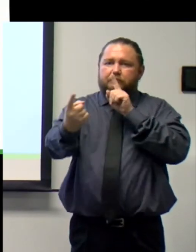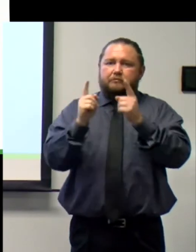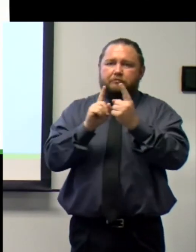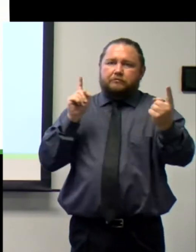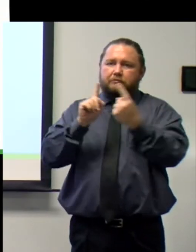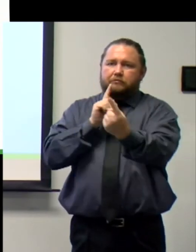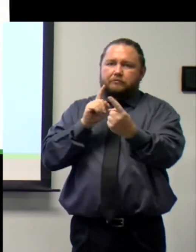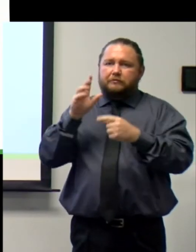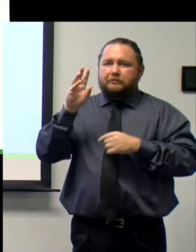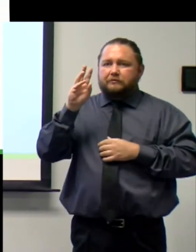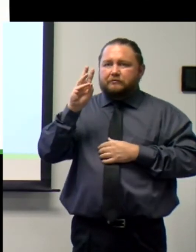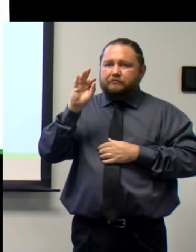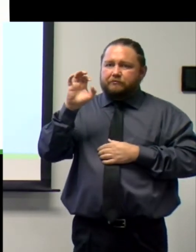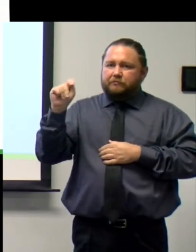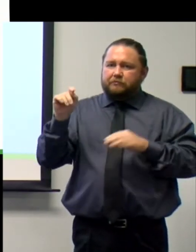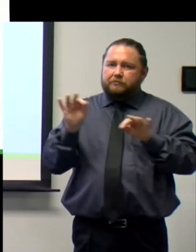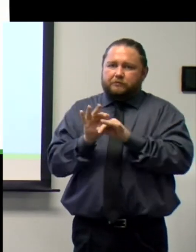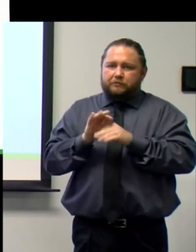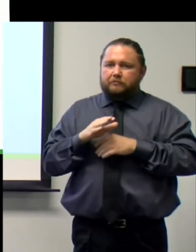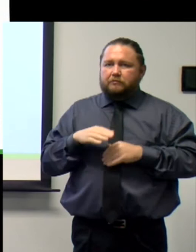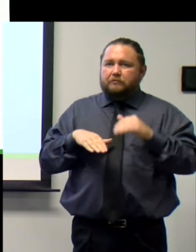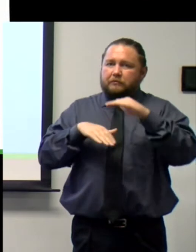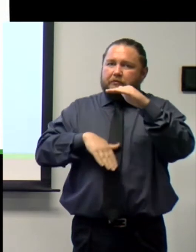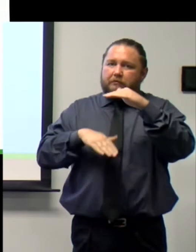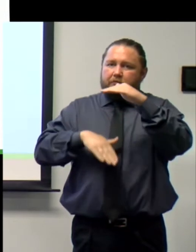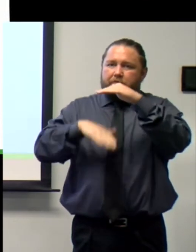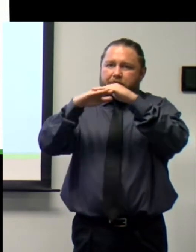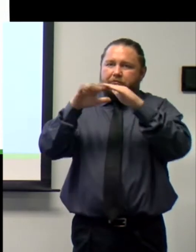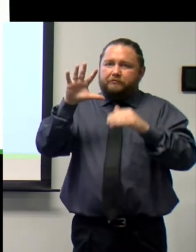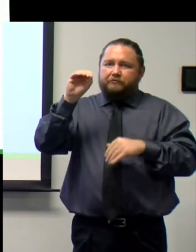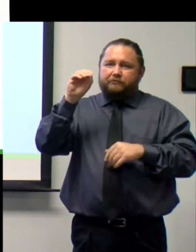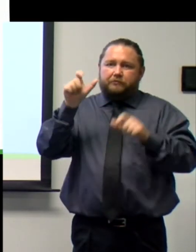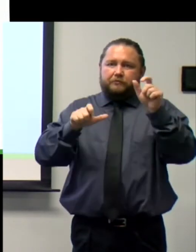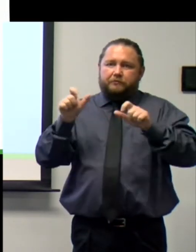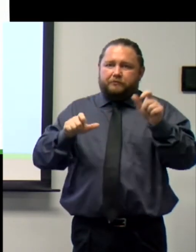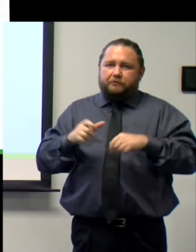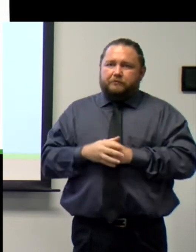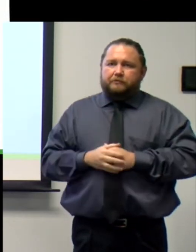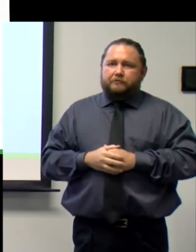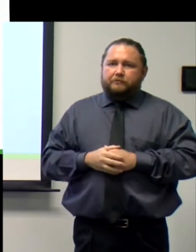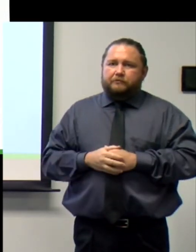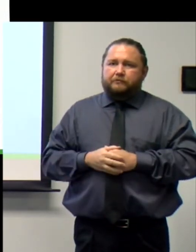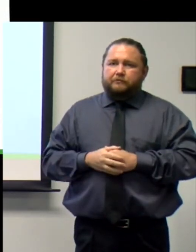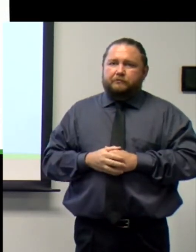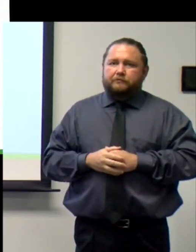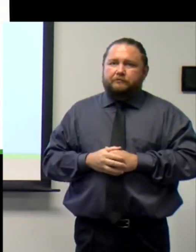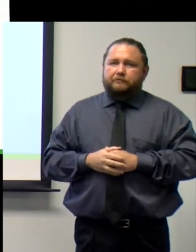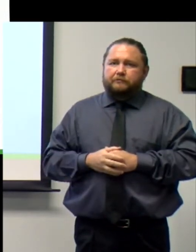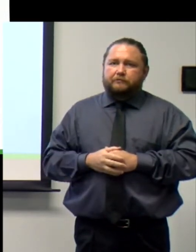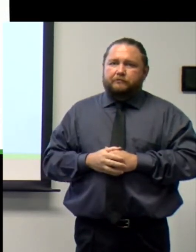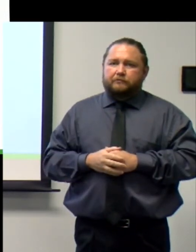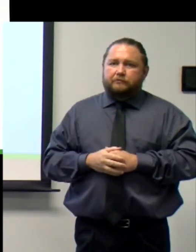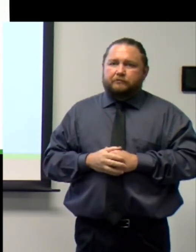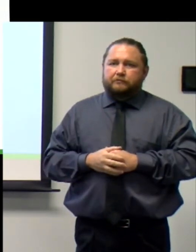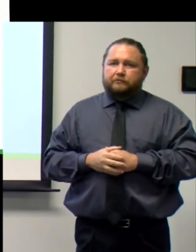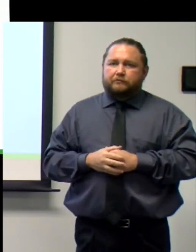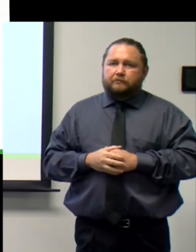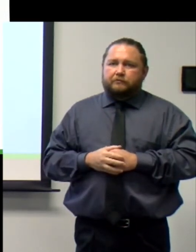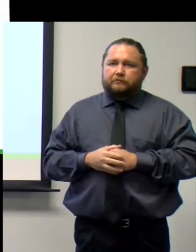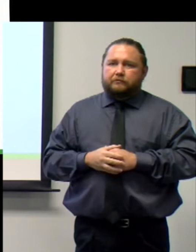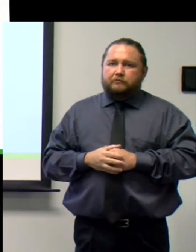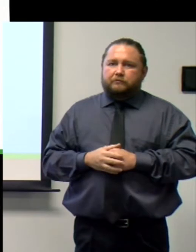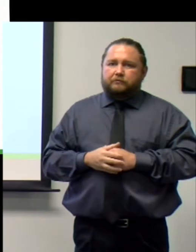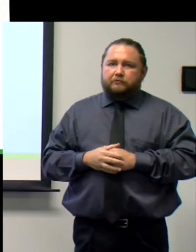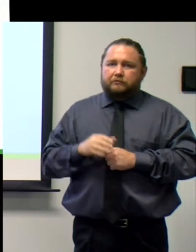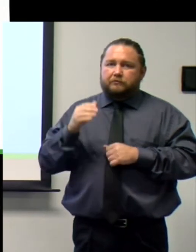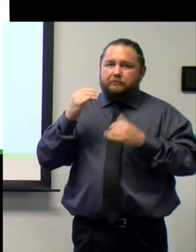And then, finally, non-essential travel can resume. You remember in phase 1, all non-essential travel